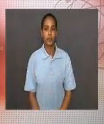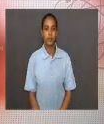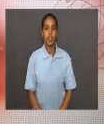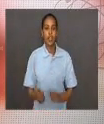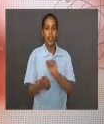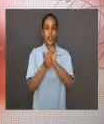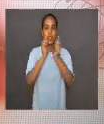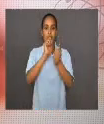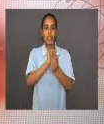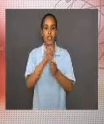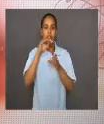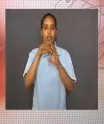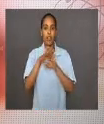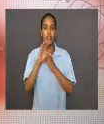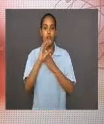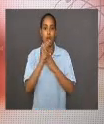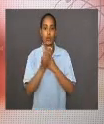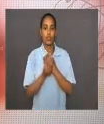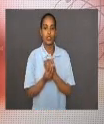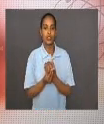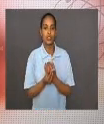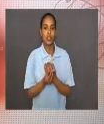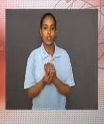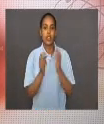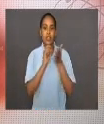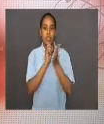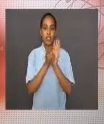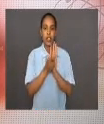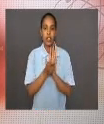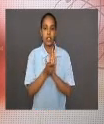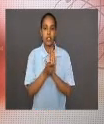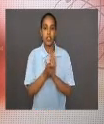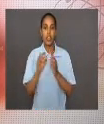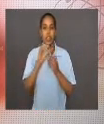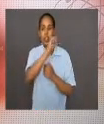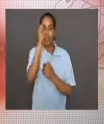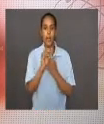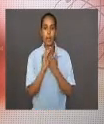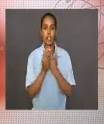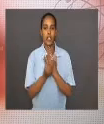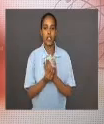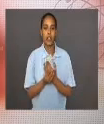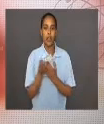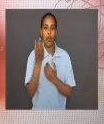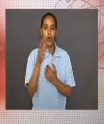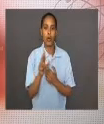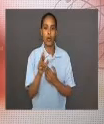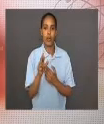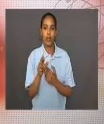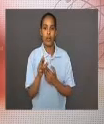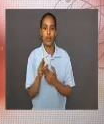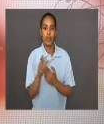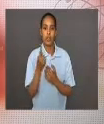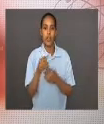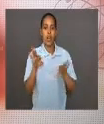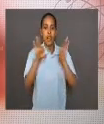A change in conditions, such as temperature or